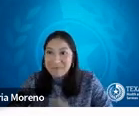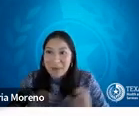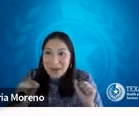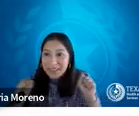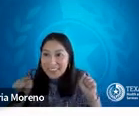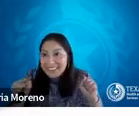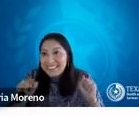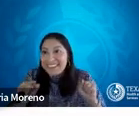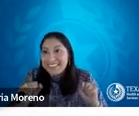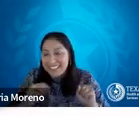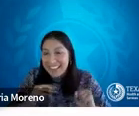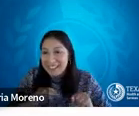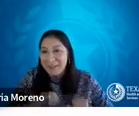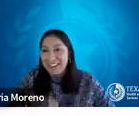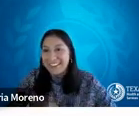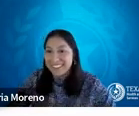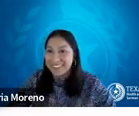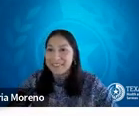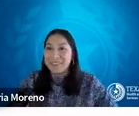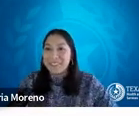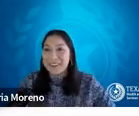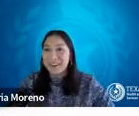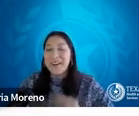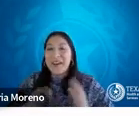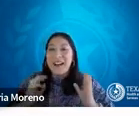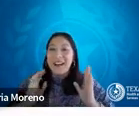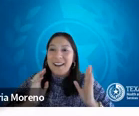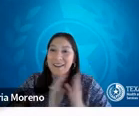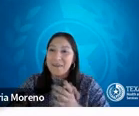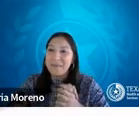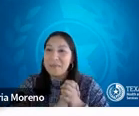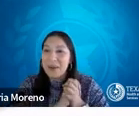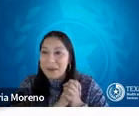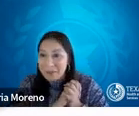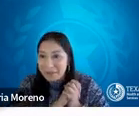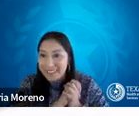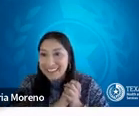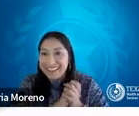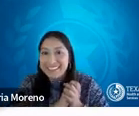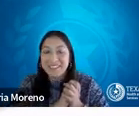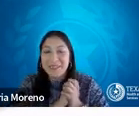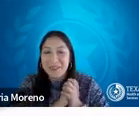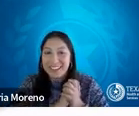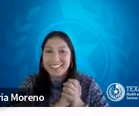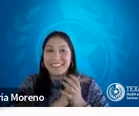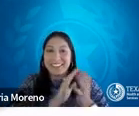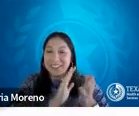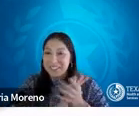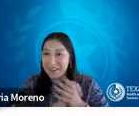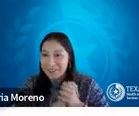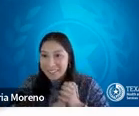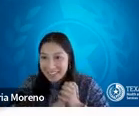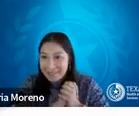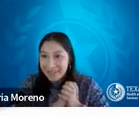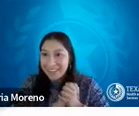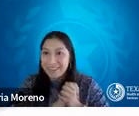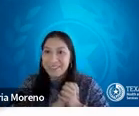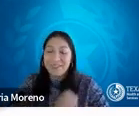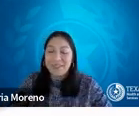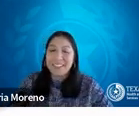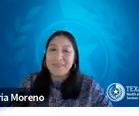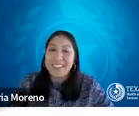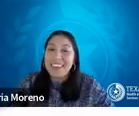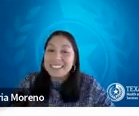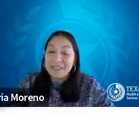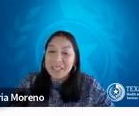tuning in and bearing with us. I know we're the last panel, so you folks are probably just ready to close out for the day. Been a lot